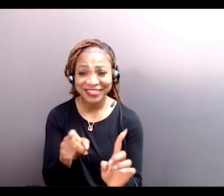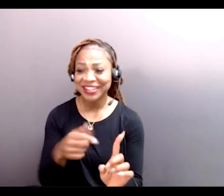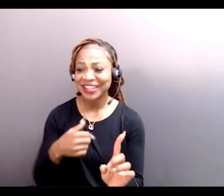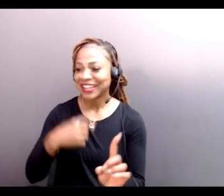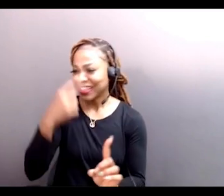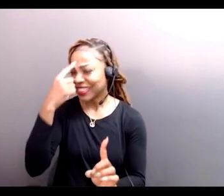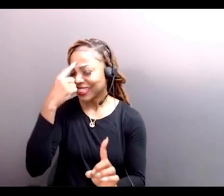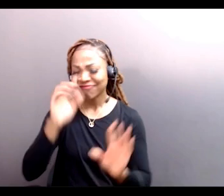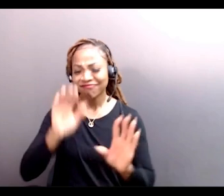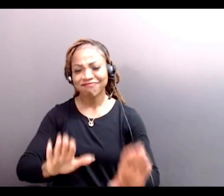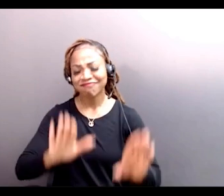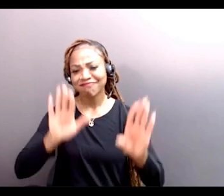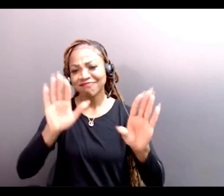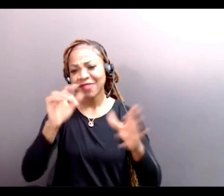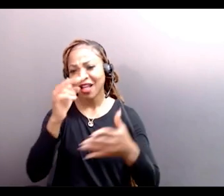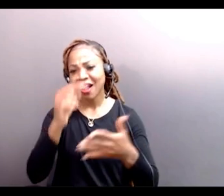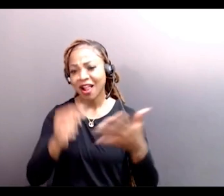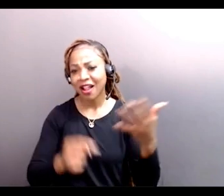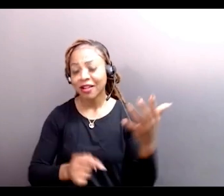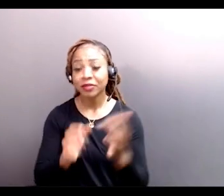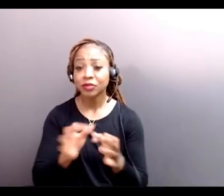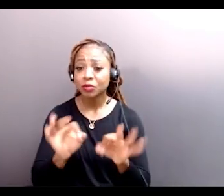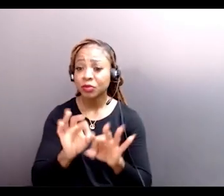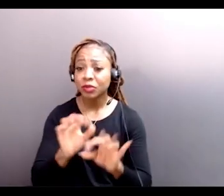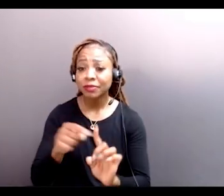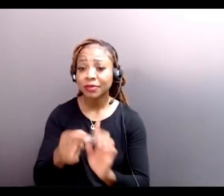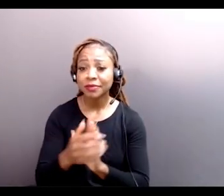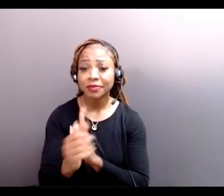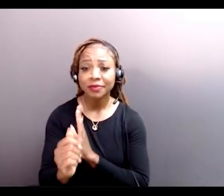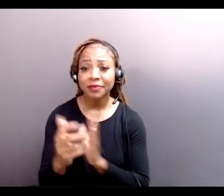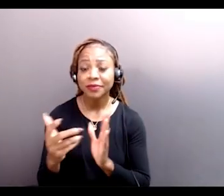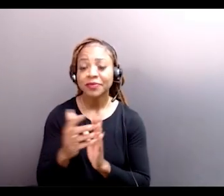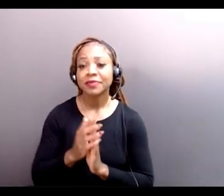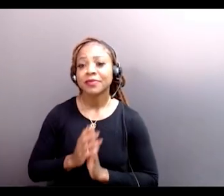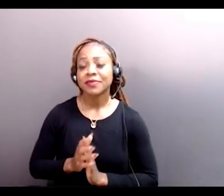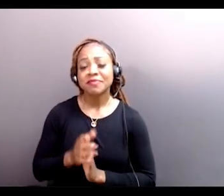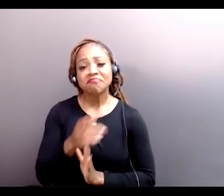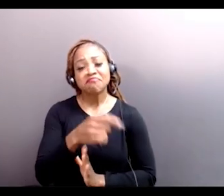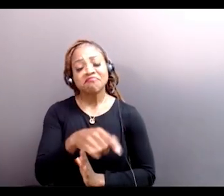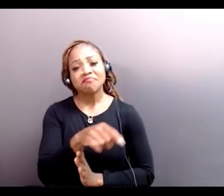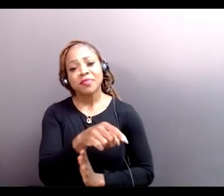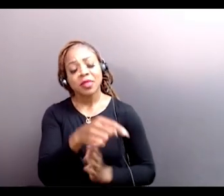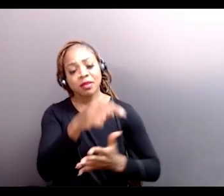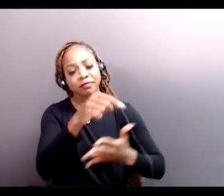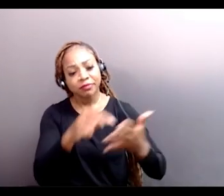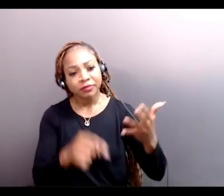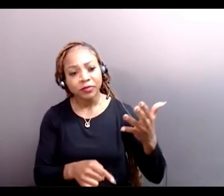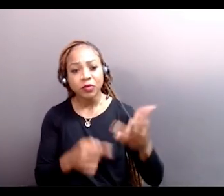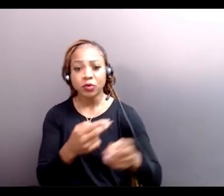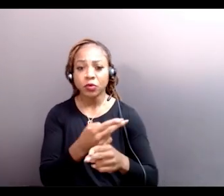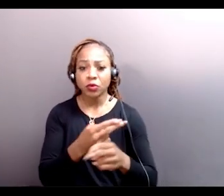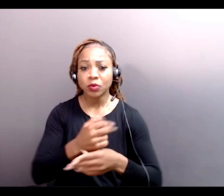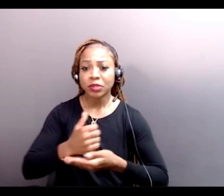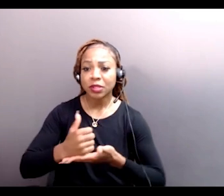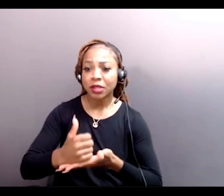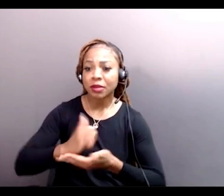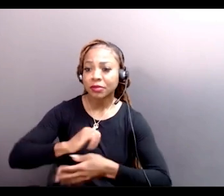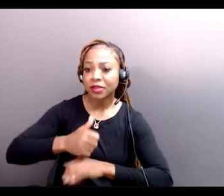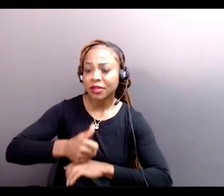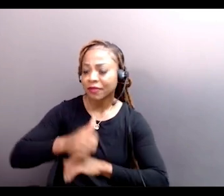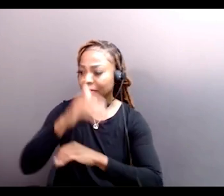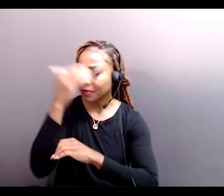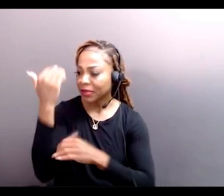I think they're really fantastic. And what is so important about the competencies is that they were used to help develop the Black